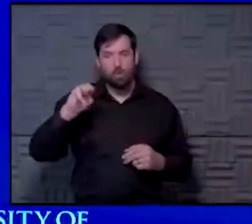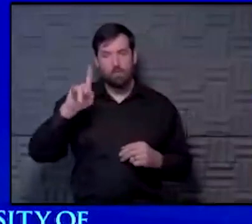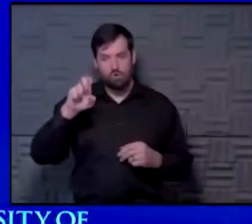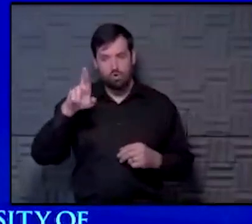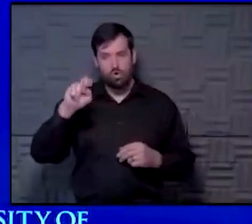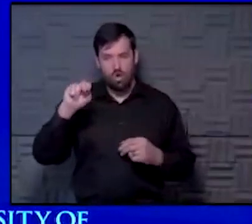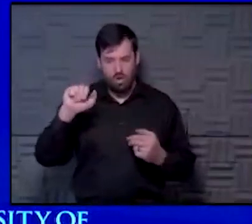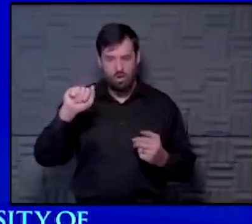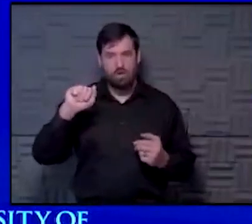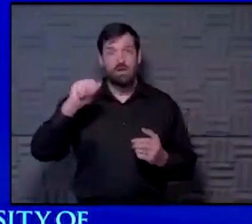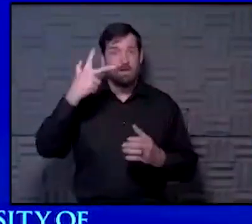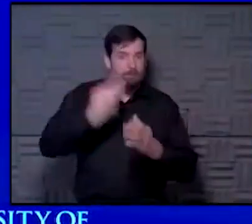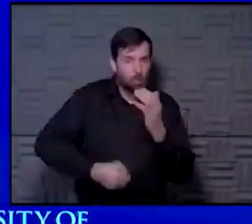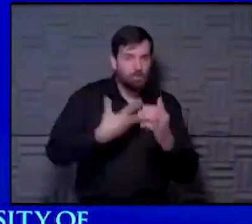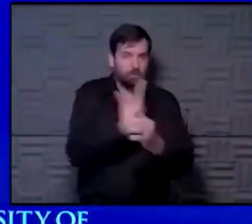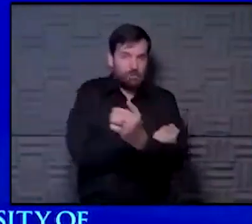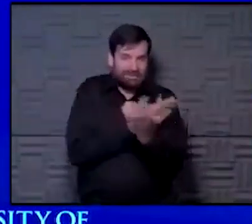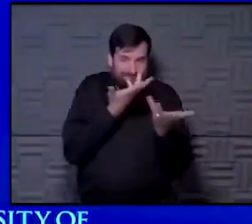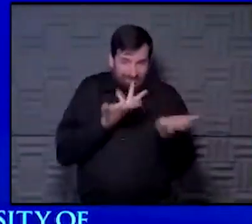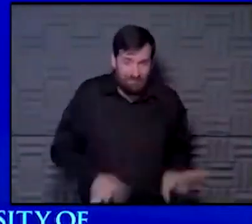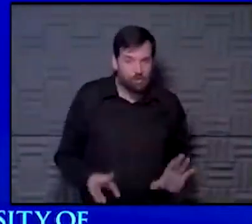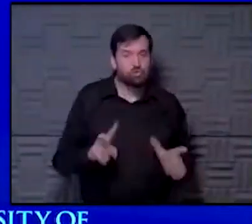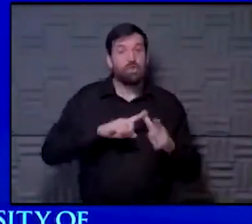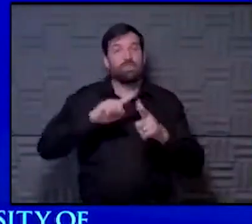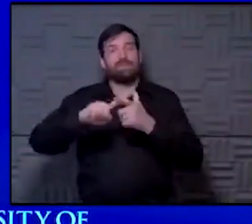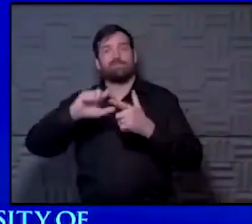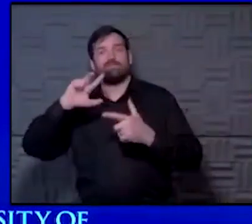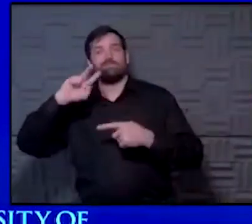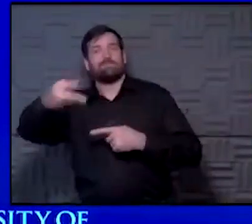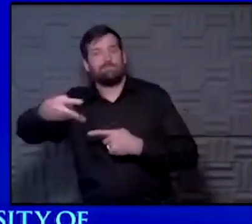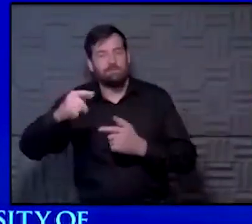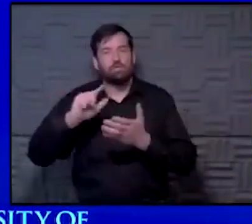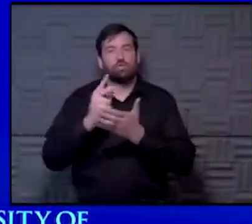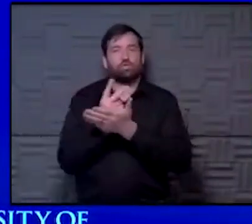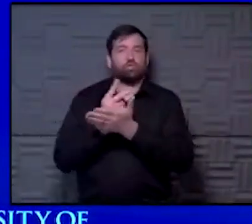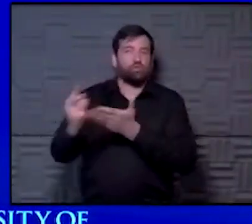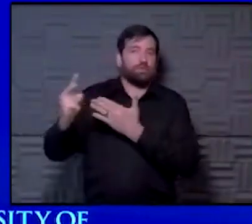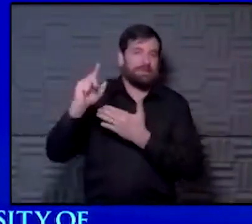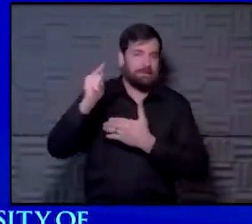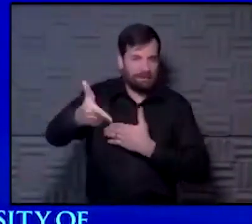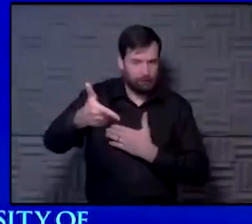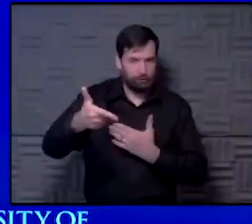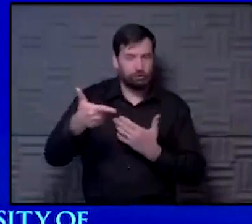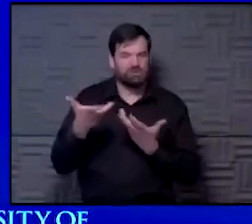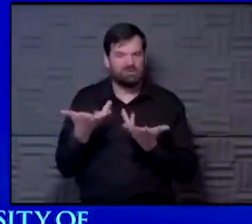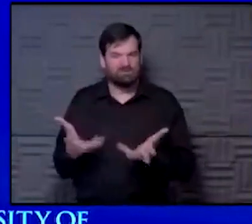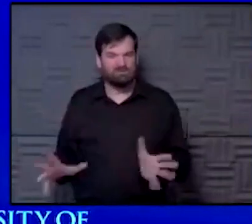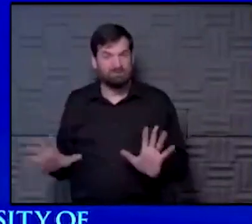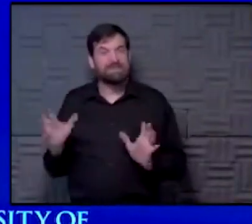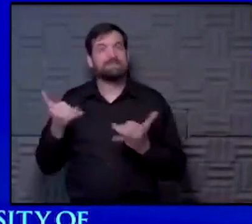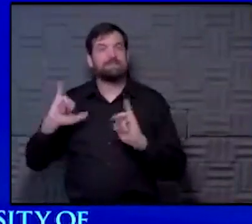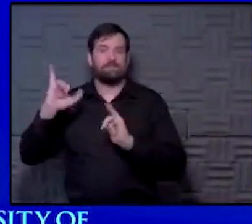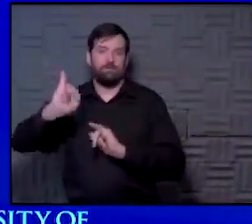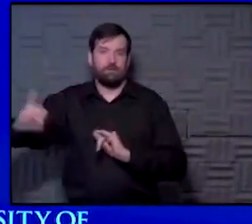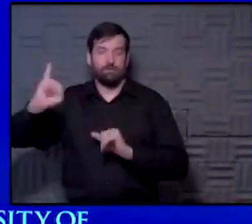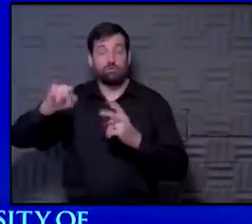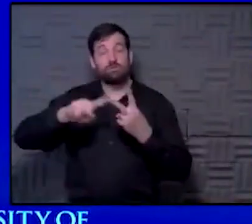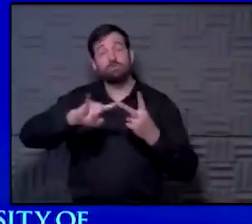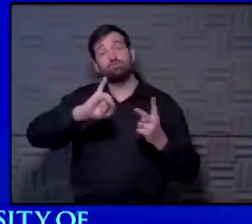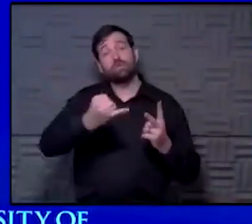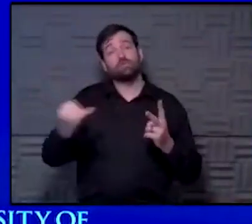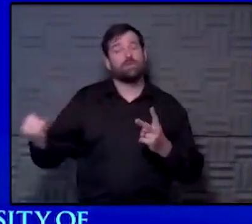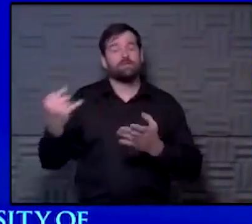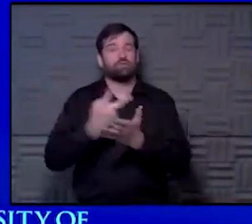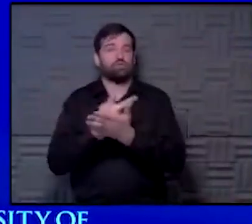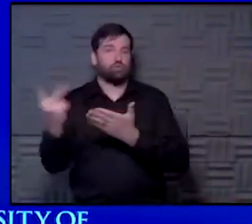more after their second dose, if it's the J&J vaccine, 2 weeks after the first. And this is also something that we